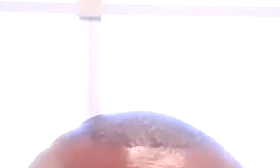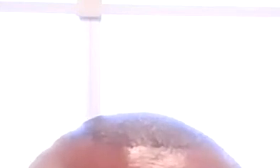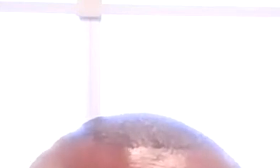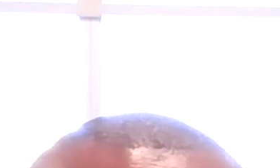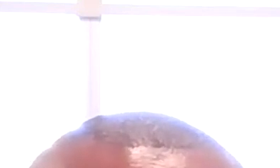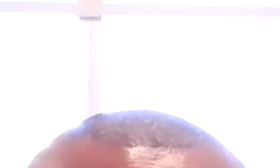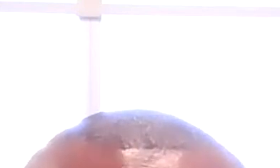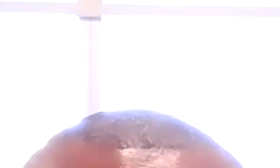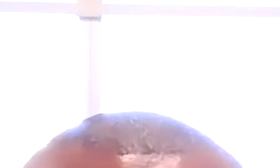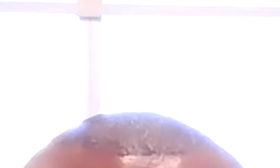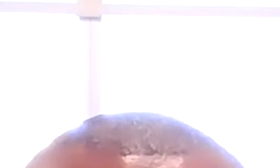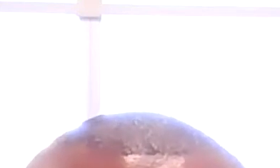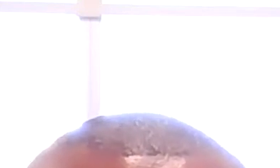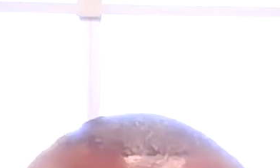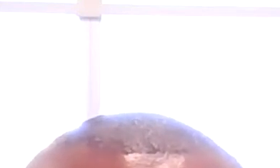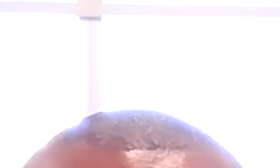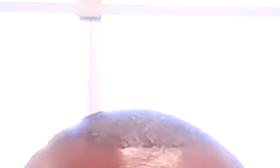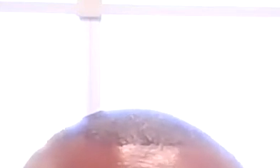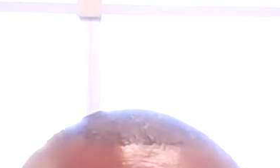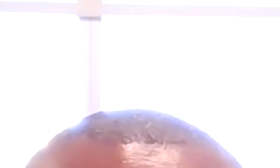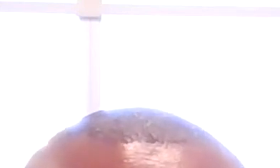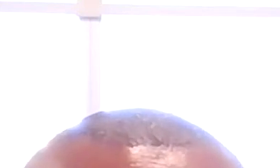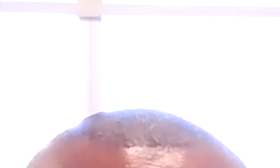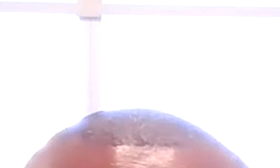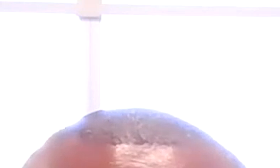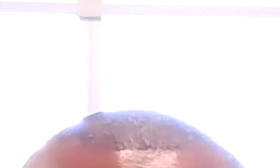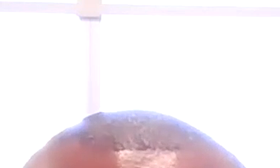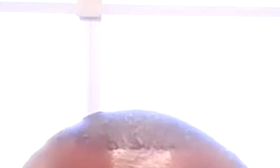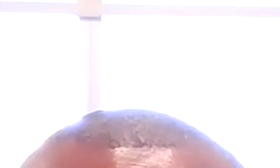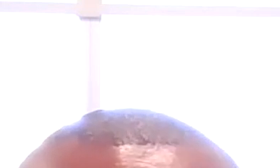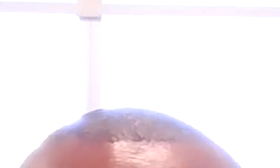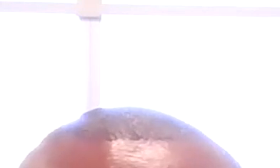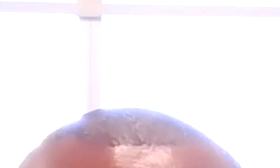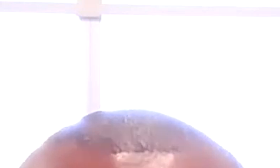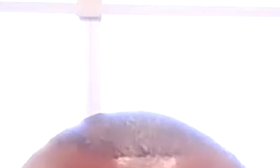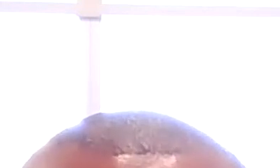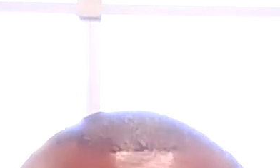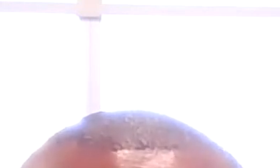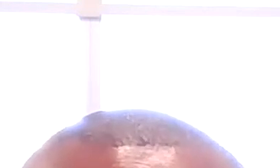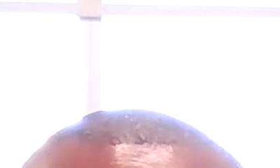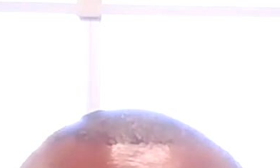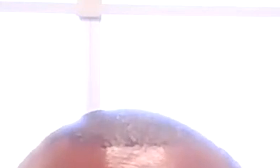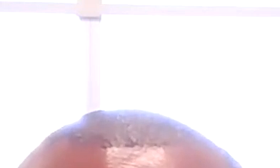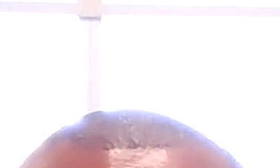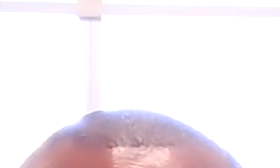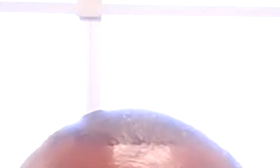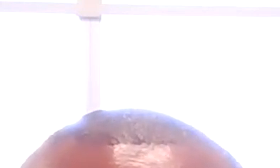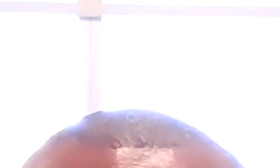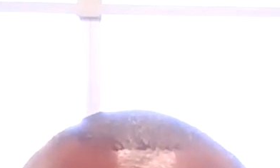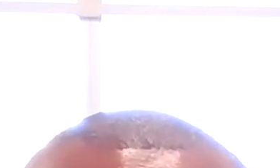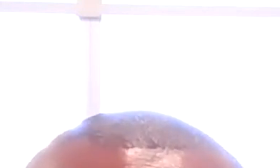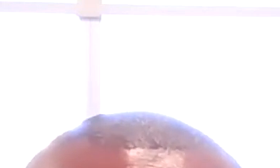that. So, again, we wish you a great new year, a strong beginning to the start